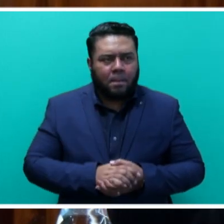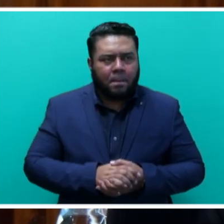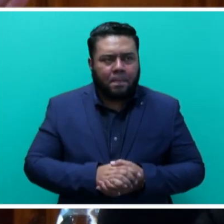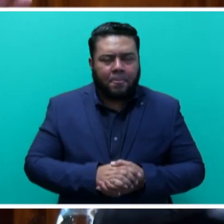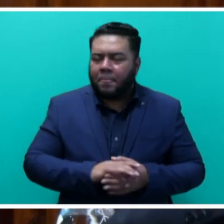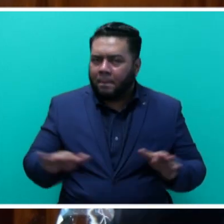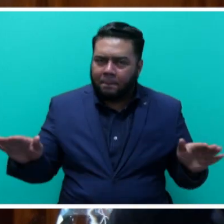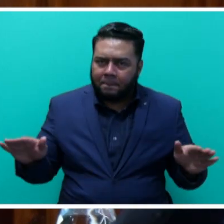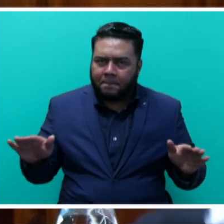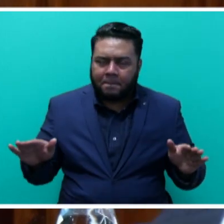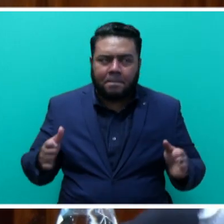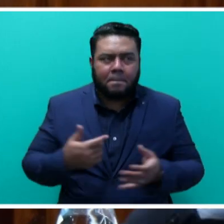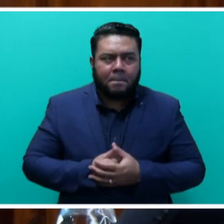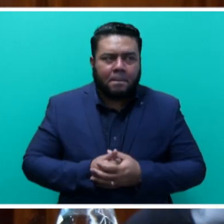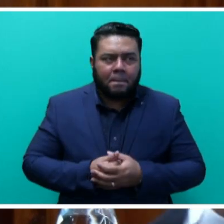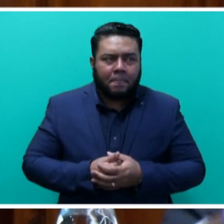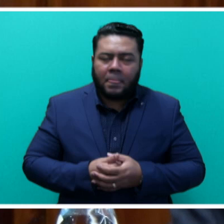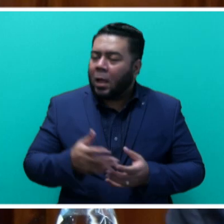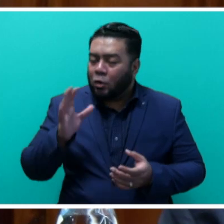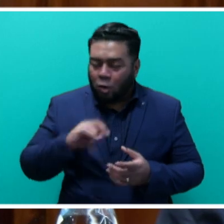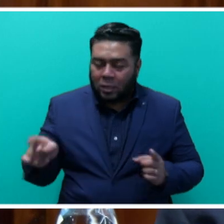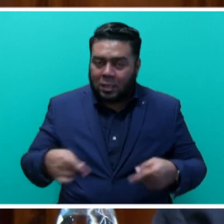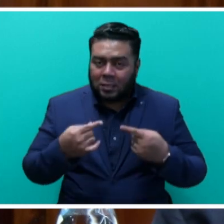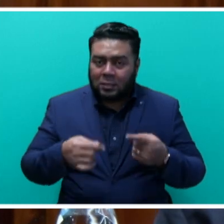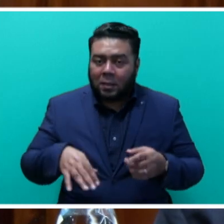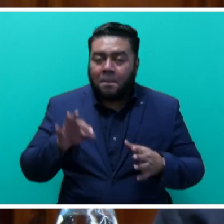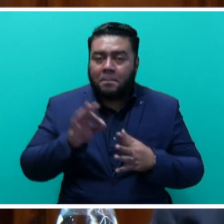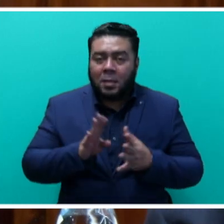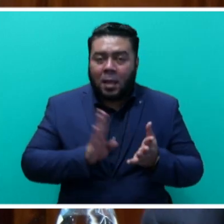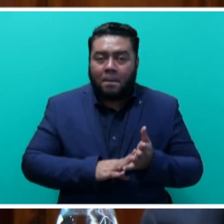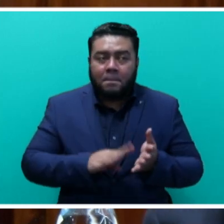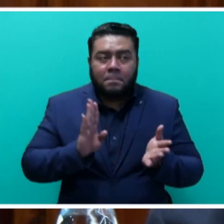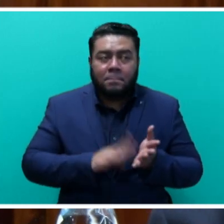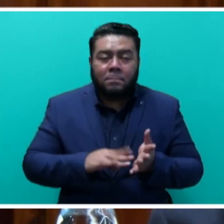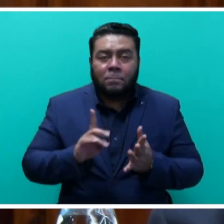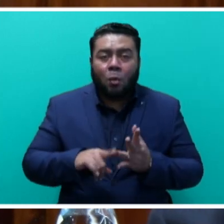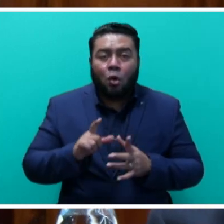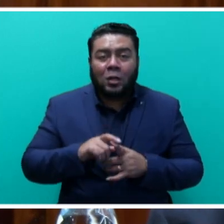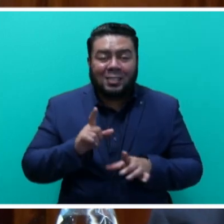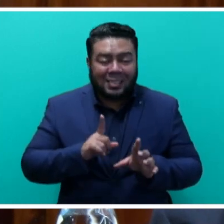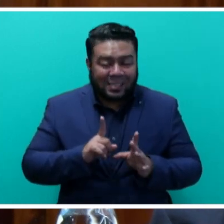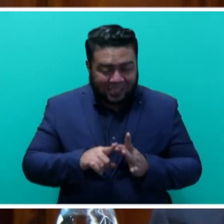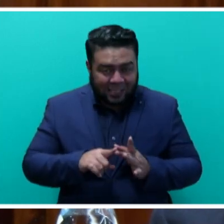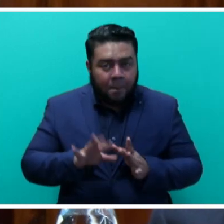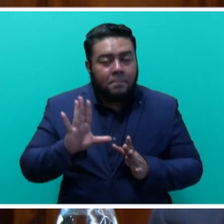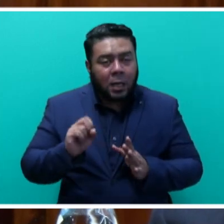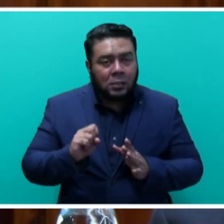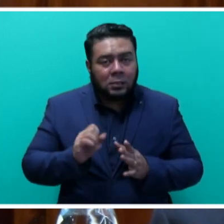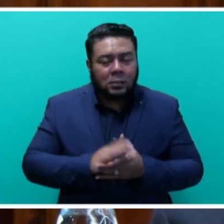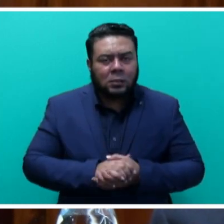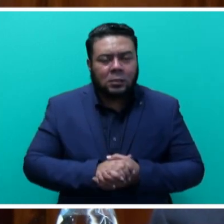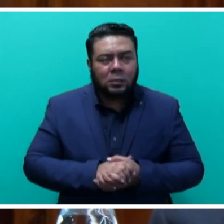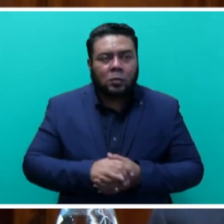it. Not against Prime Minister Modi, who we cherish very much, but the heavy-handedness